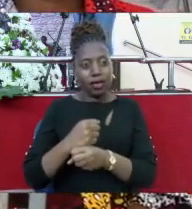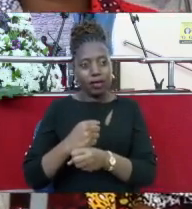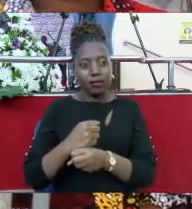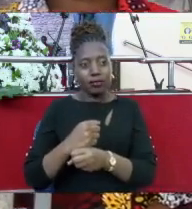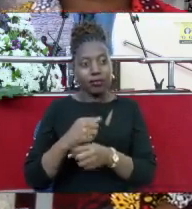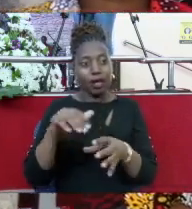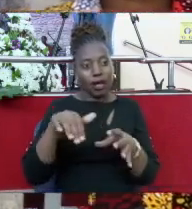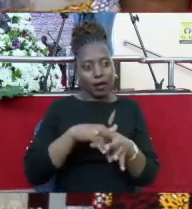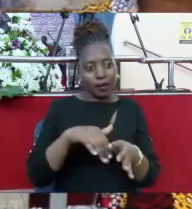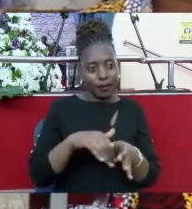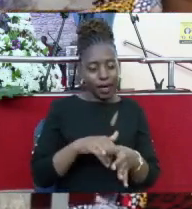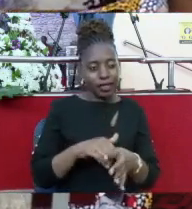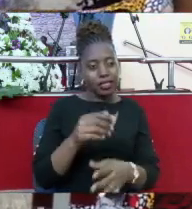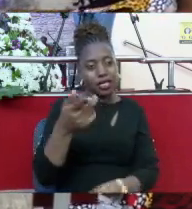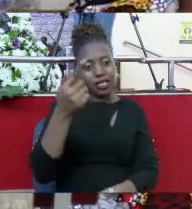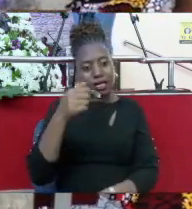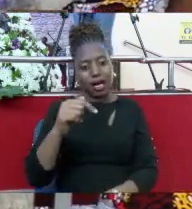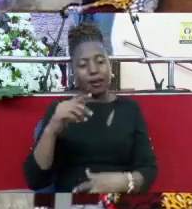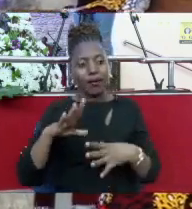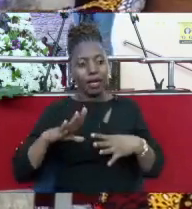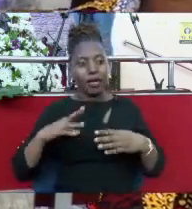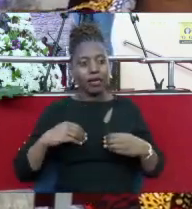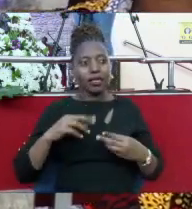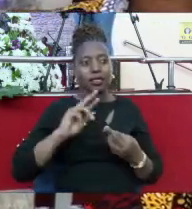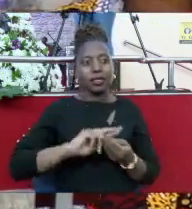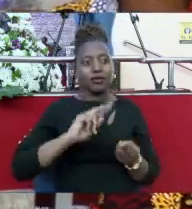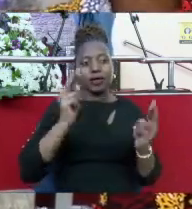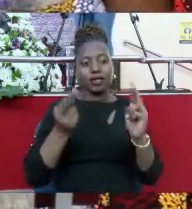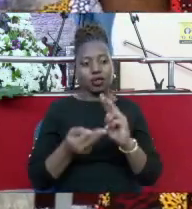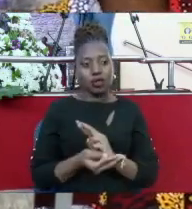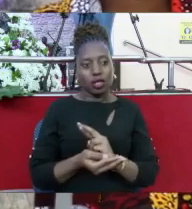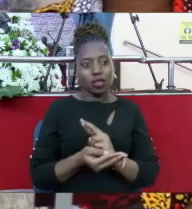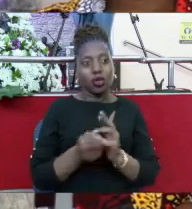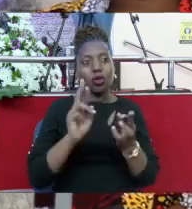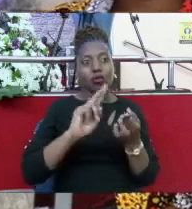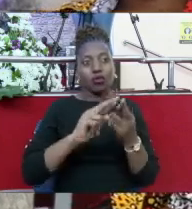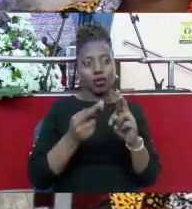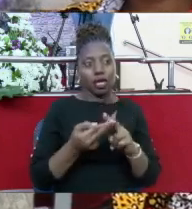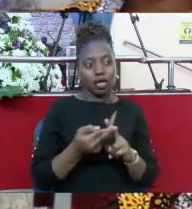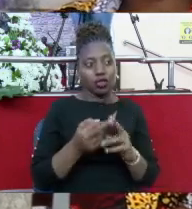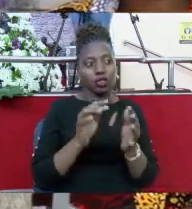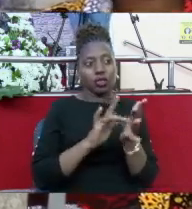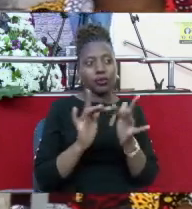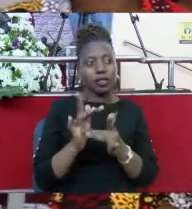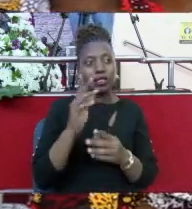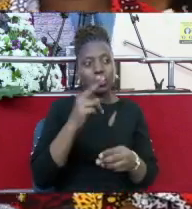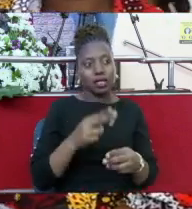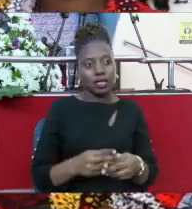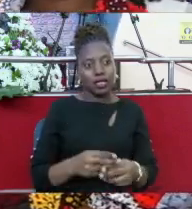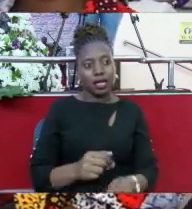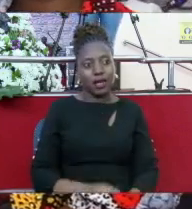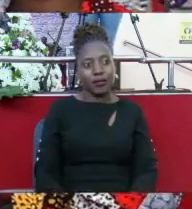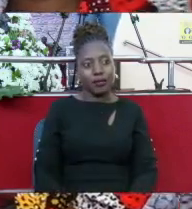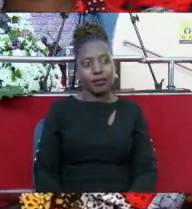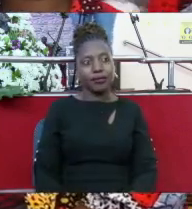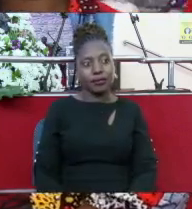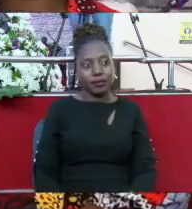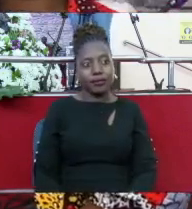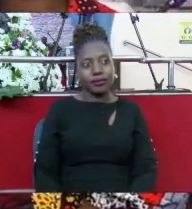Just come over and receive restoration of your relationships in Jesus' name.